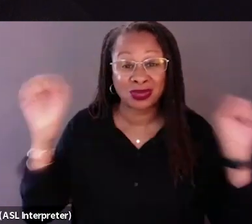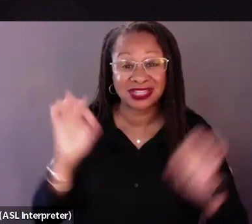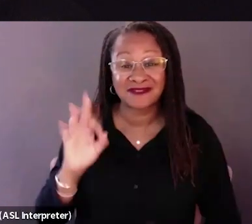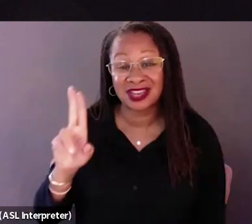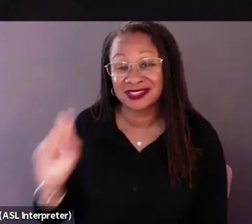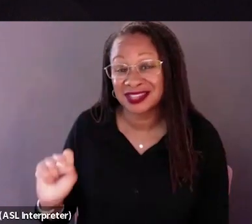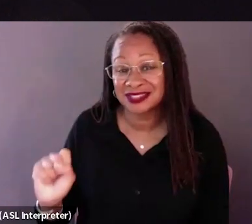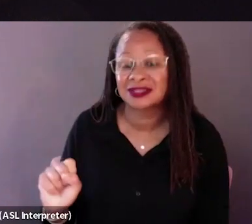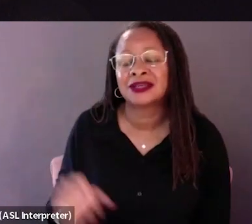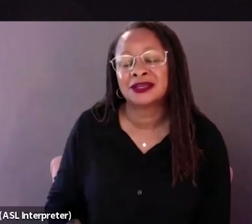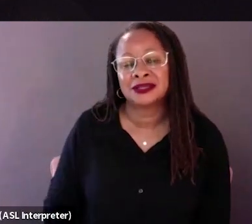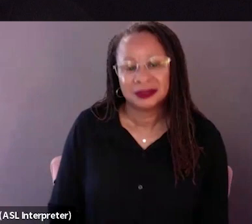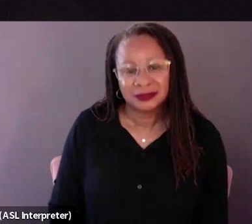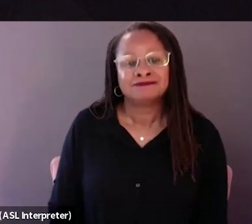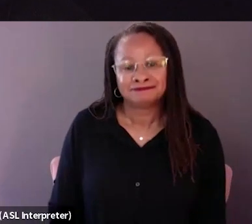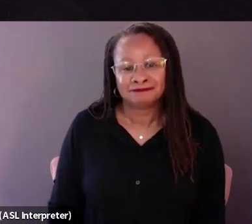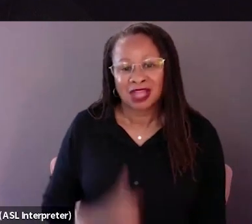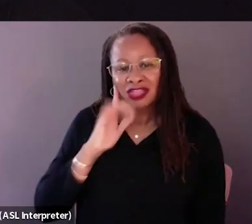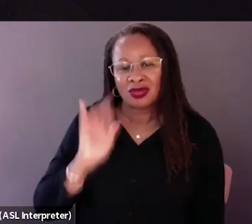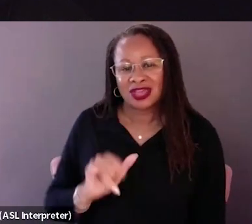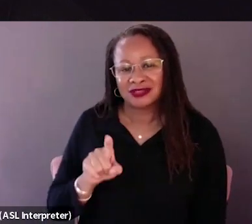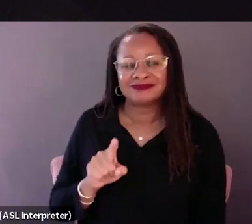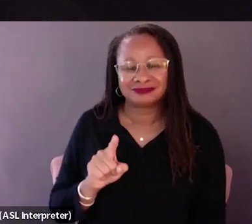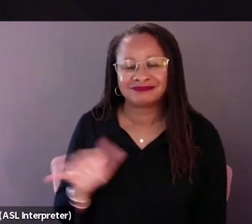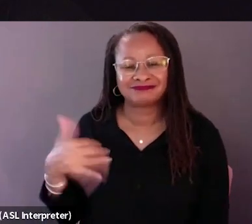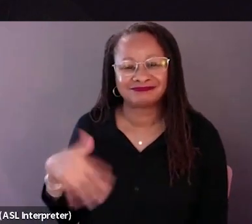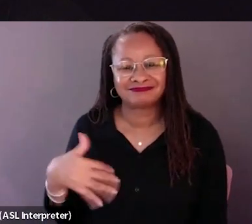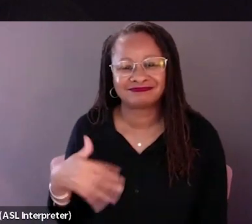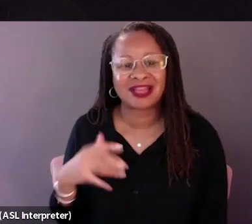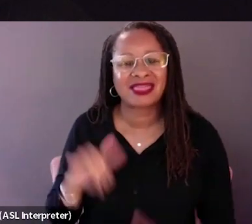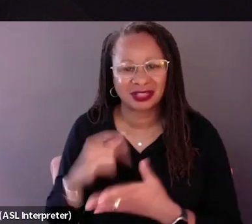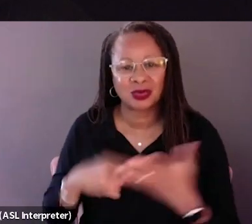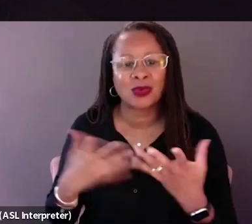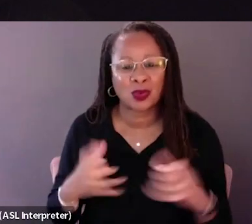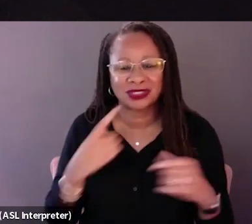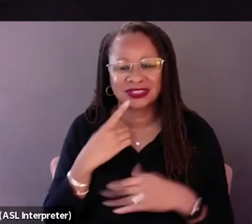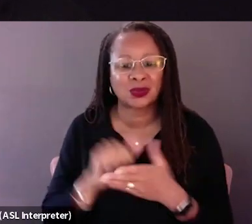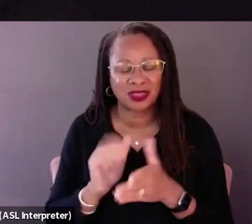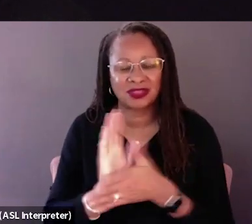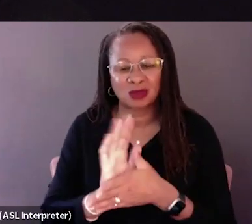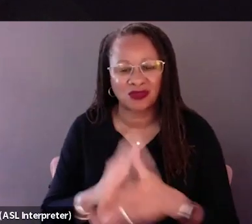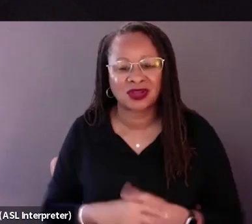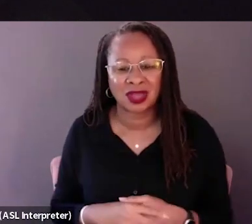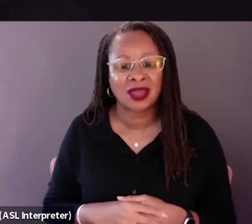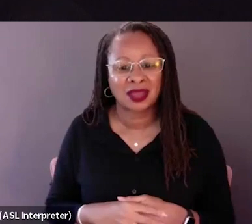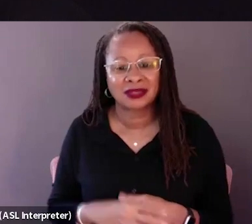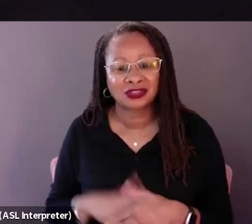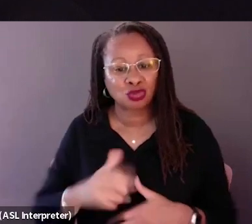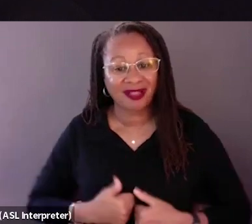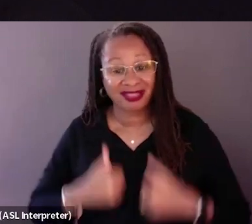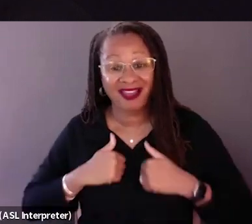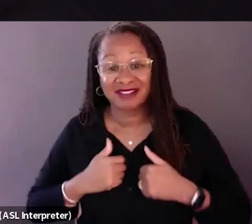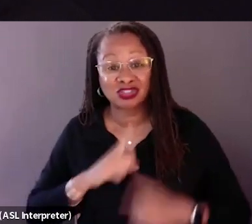thought, that seemed like that's kind of what we wanted to say with this movie is it's kind of like your life is